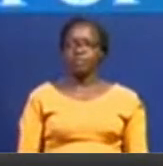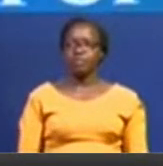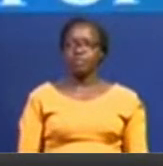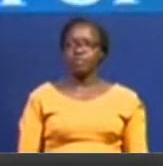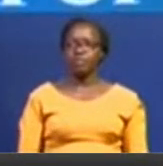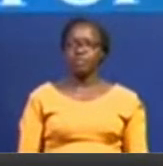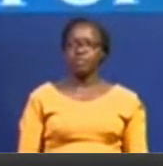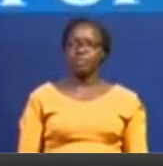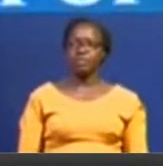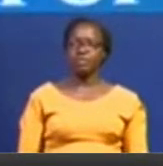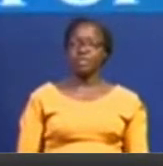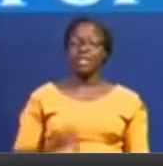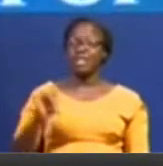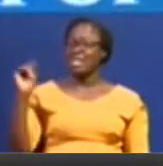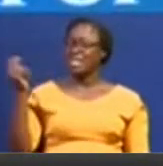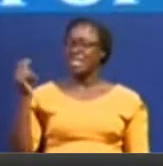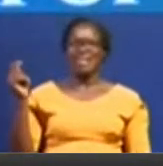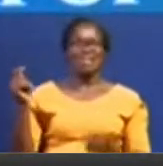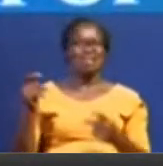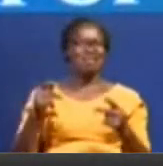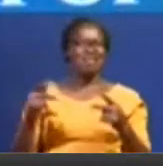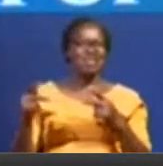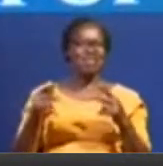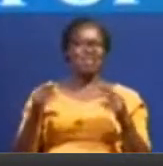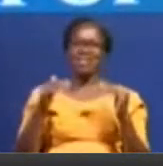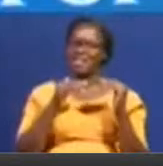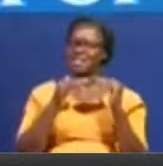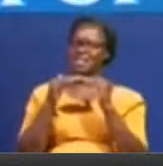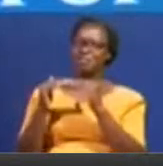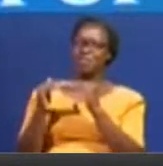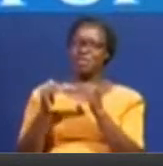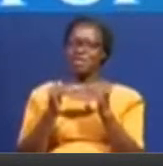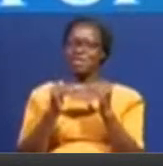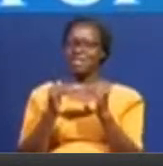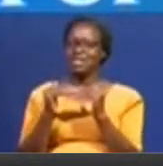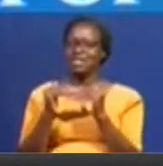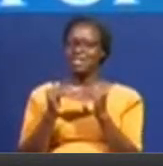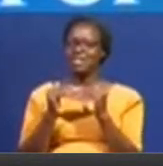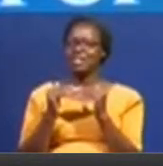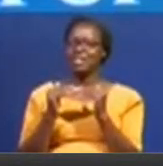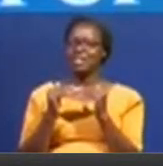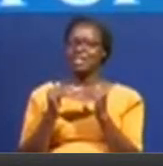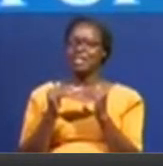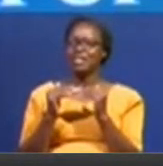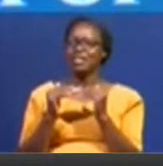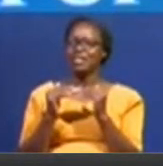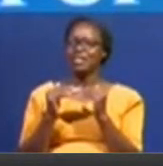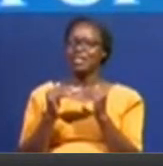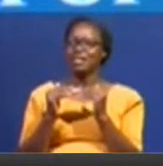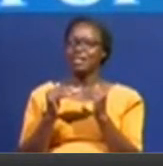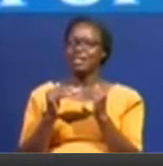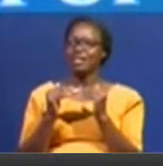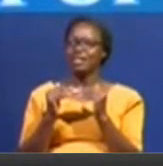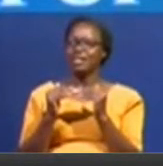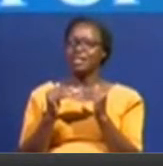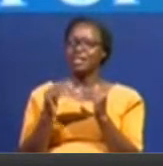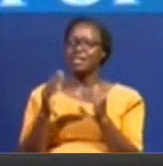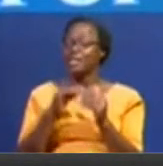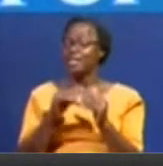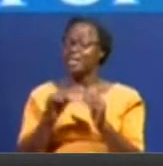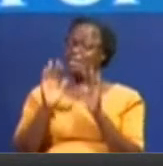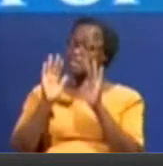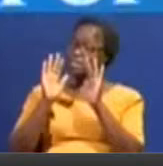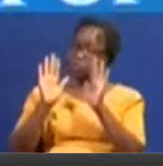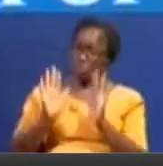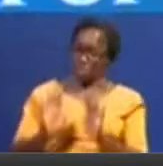Kenya is a very democratic country. Through the chair, Kenya is a very democratic country, and it is